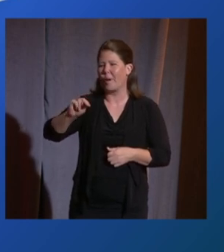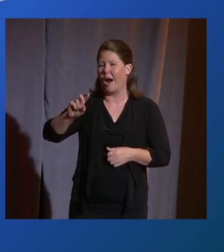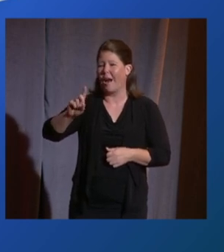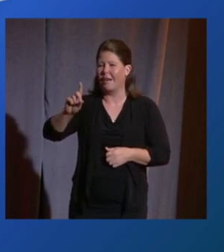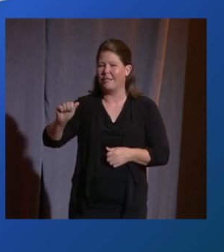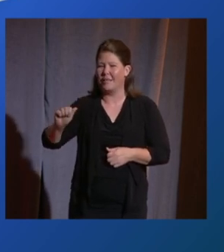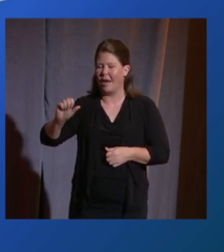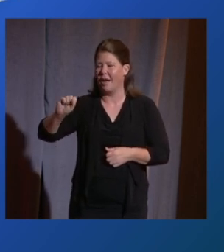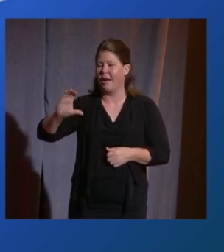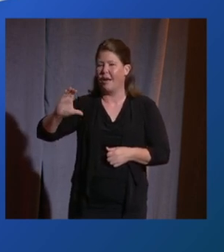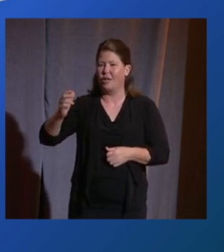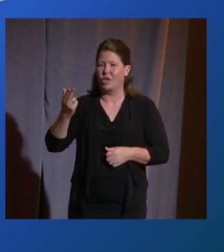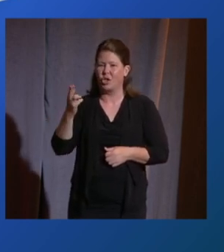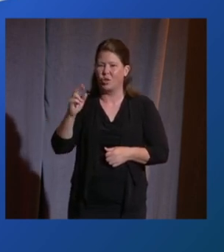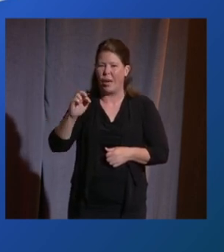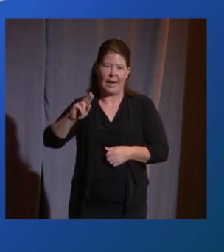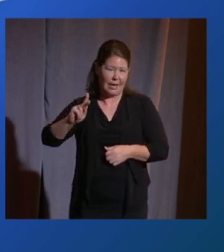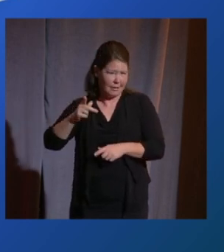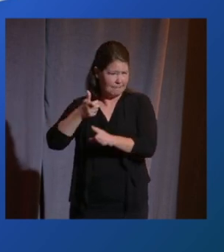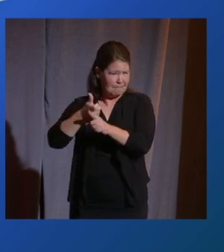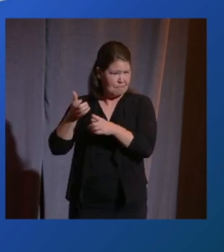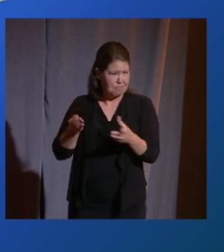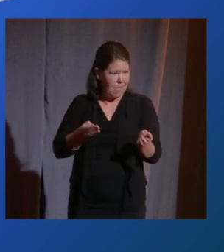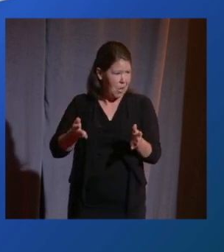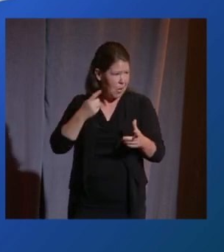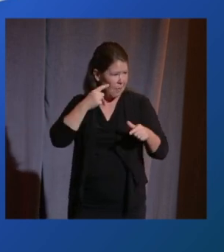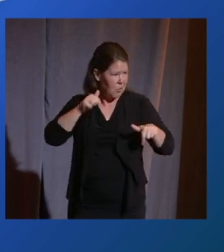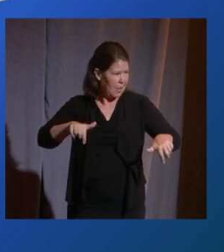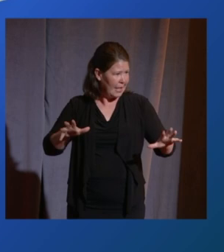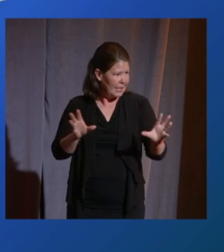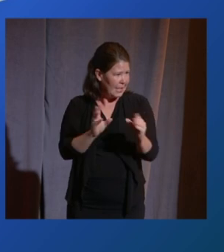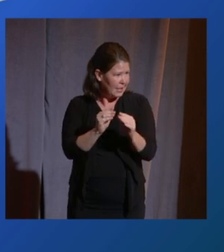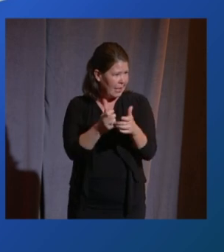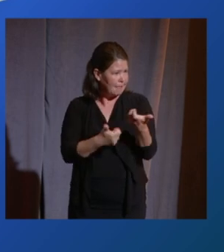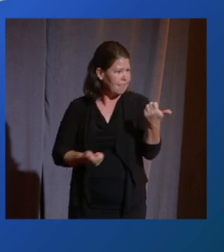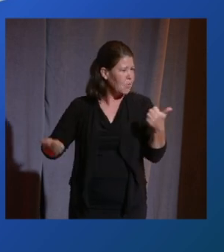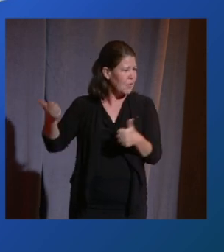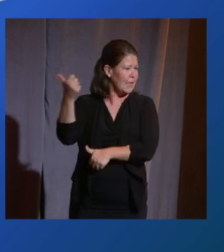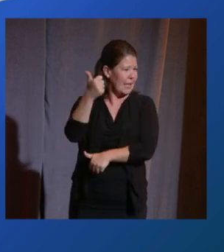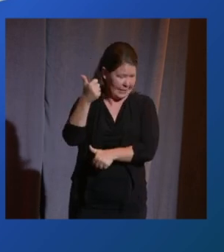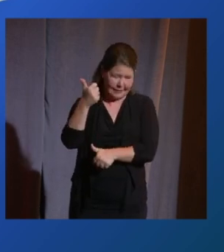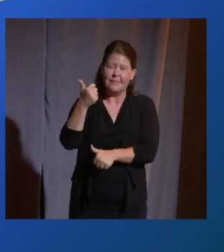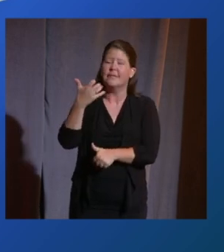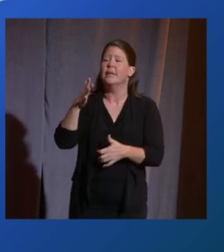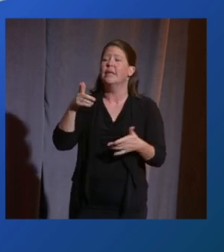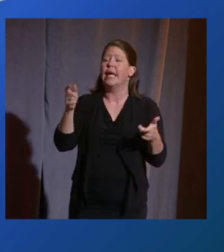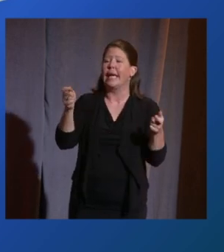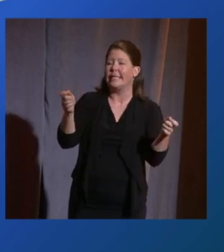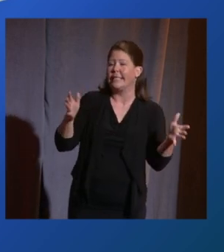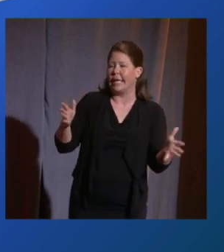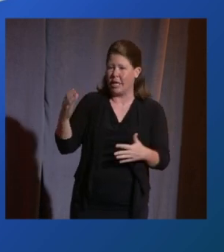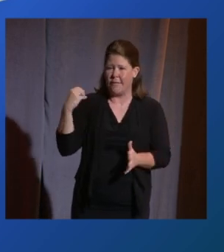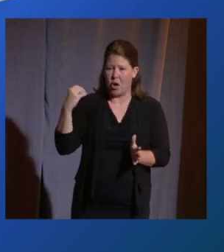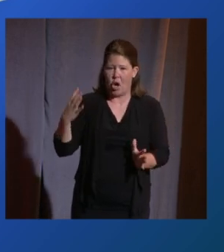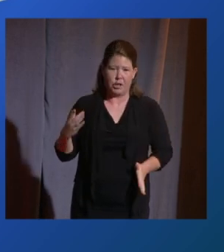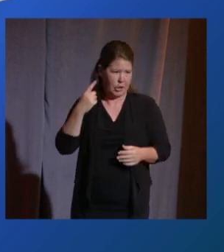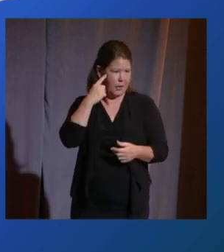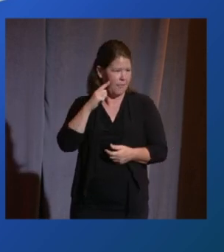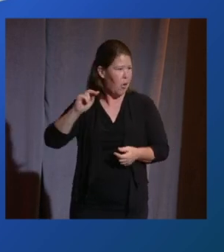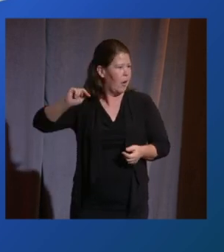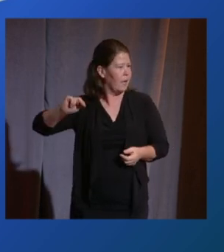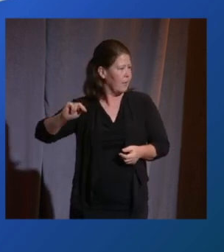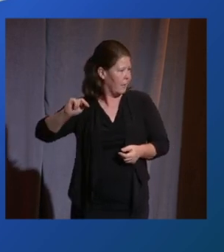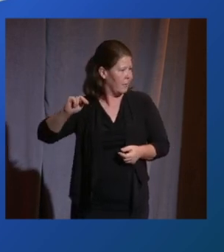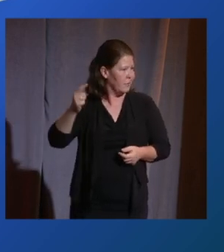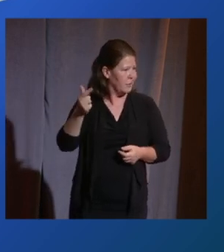session Ronda is the chief executive officer for the United States geospatial intelligence foundation and leads the